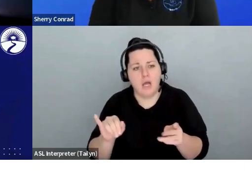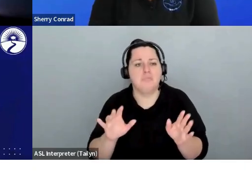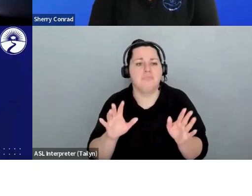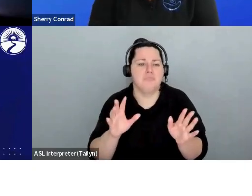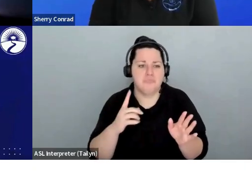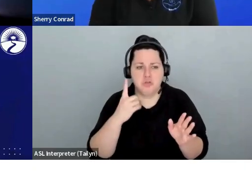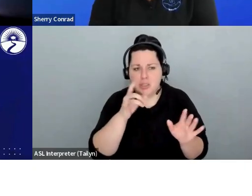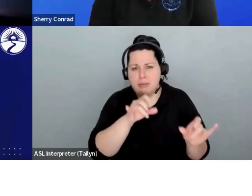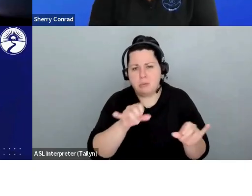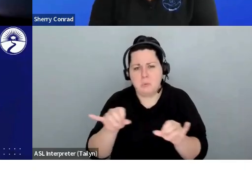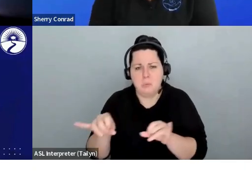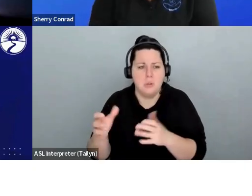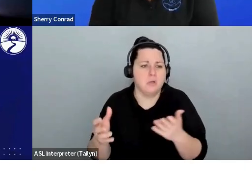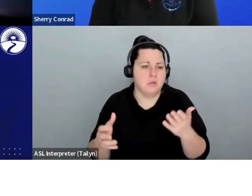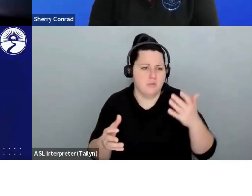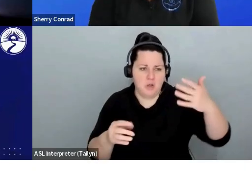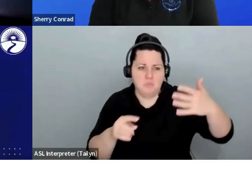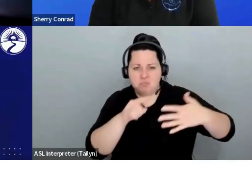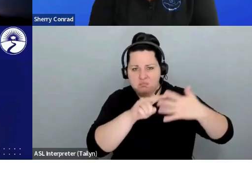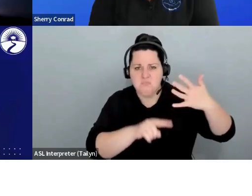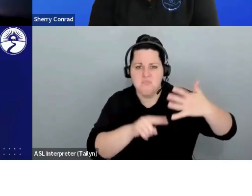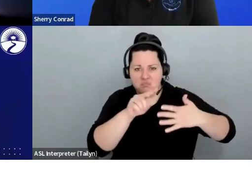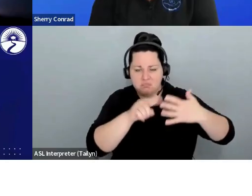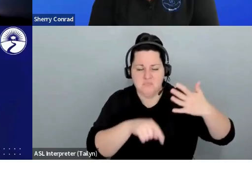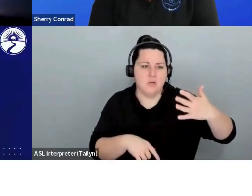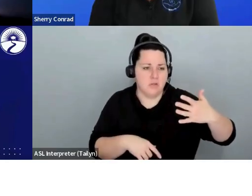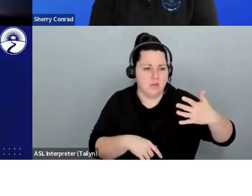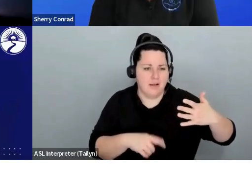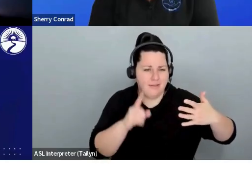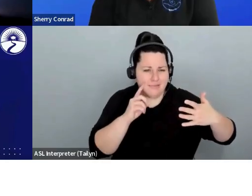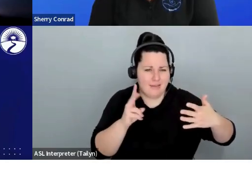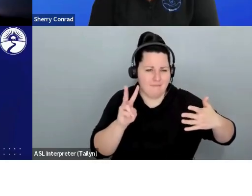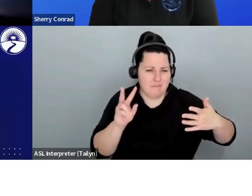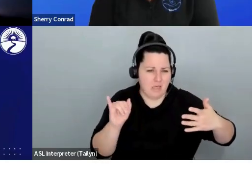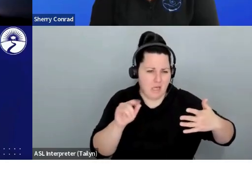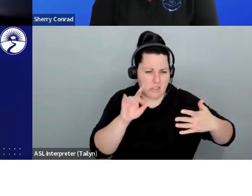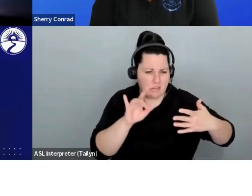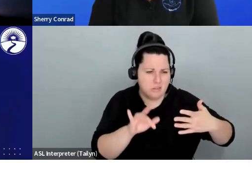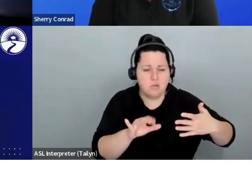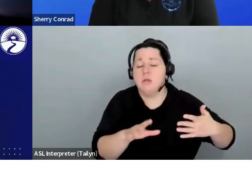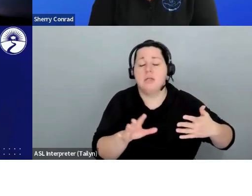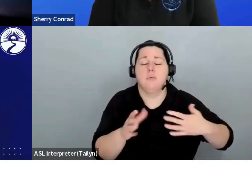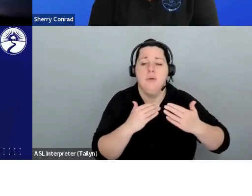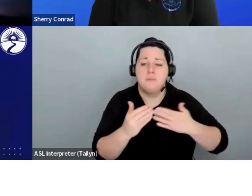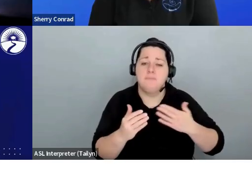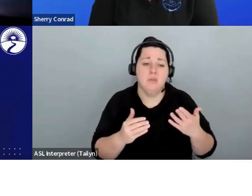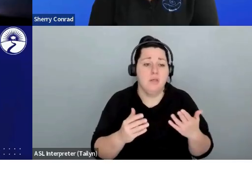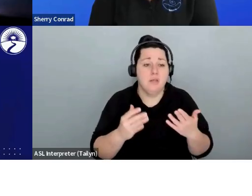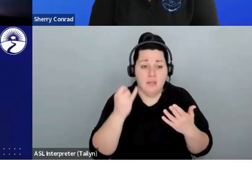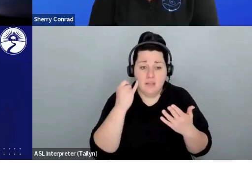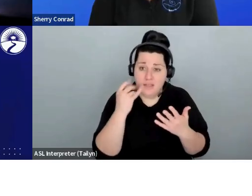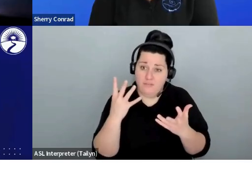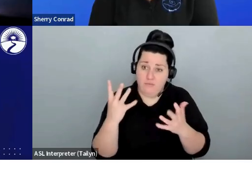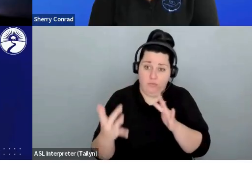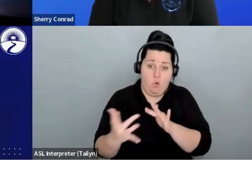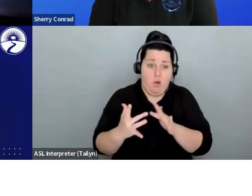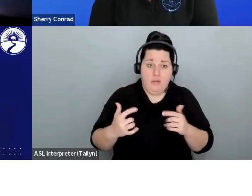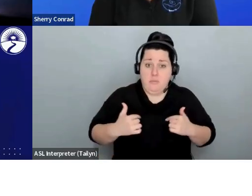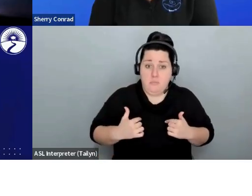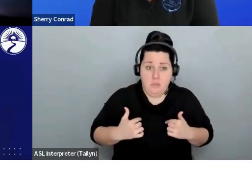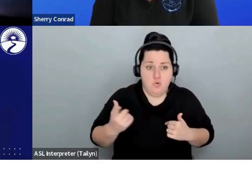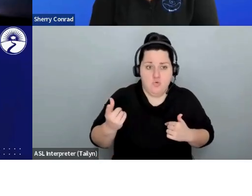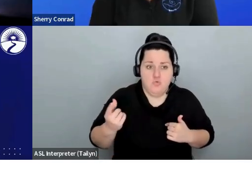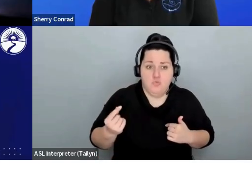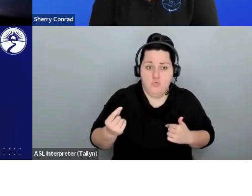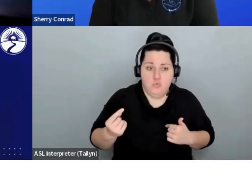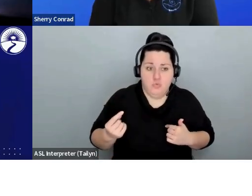also listed, in those different areas, and I think visual impairments. But it's got, if you want to reach out to me, all you have to